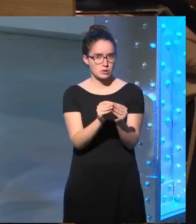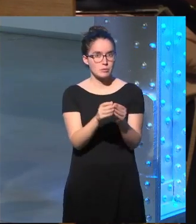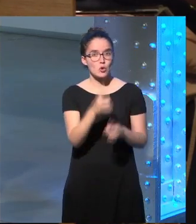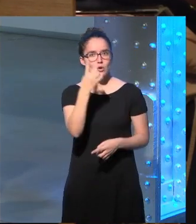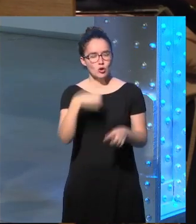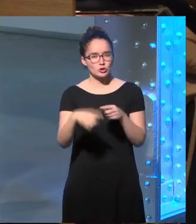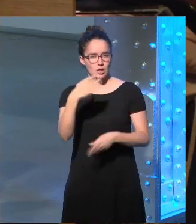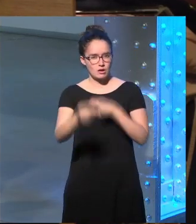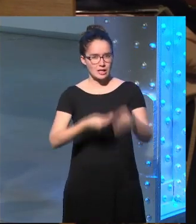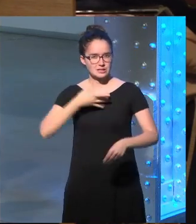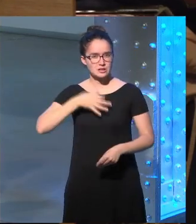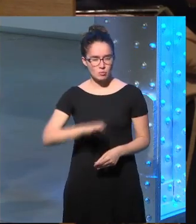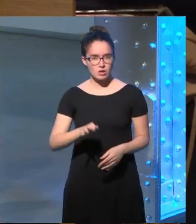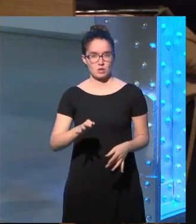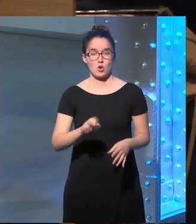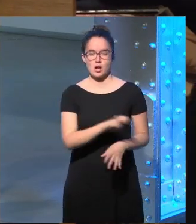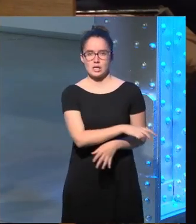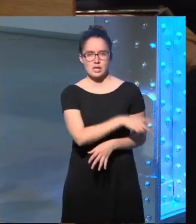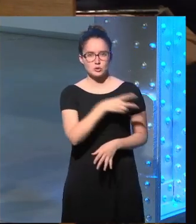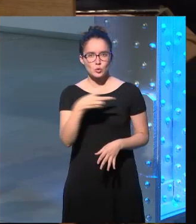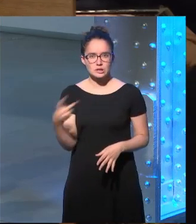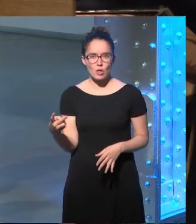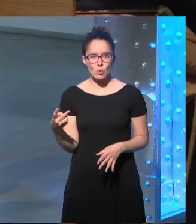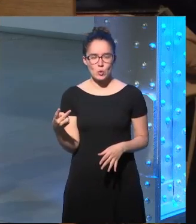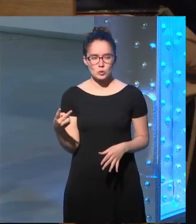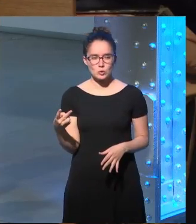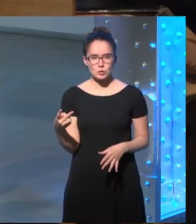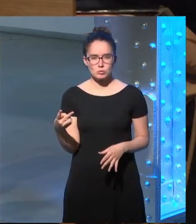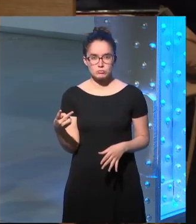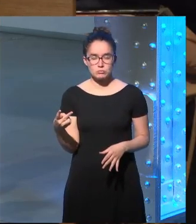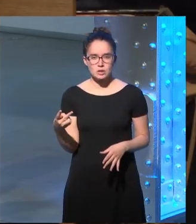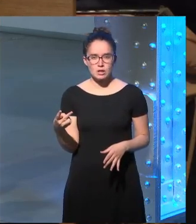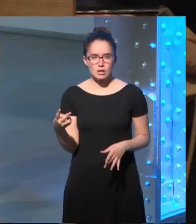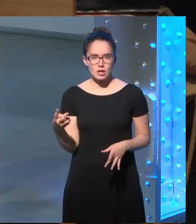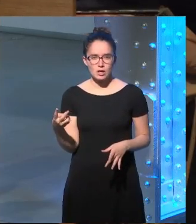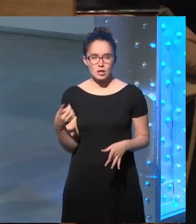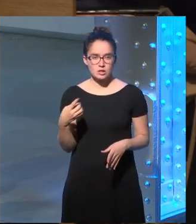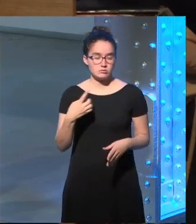you said, but there's something that can be done, because the result of your